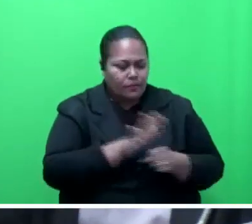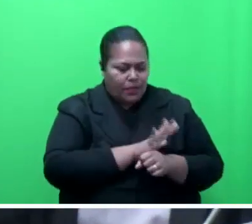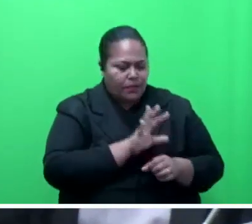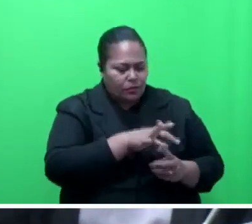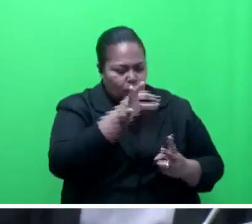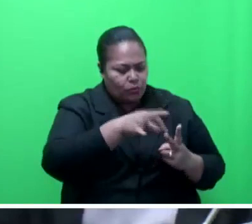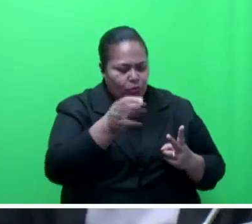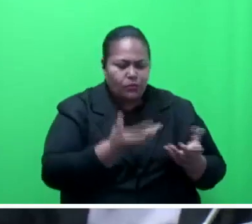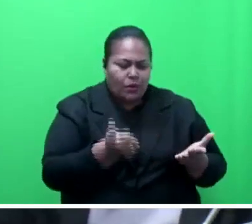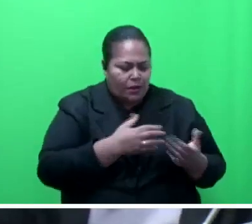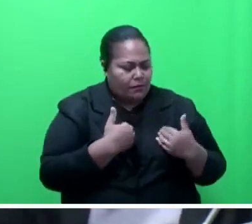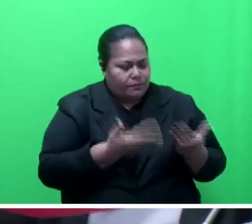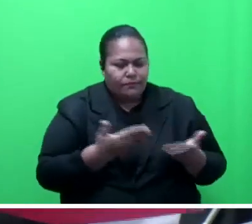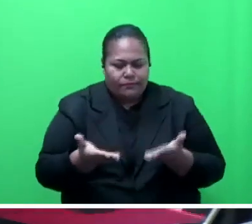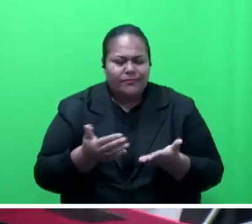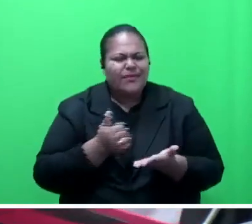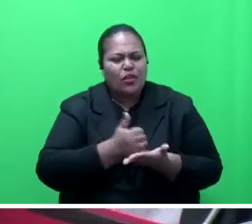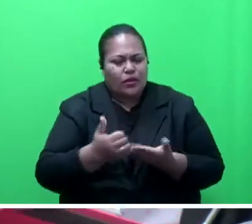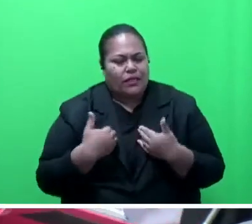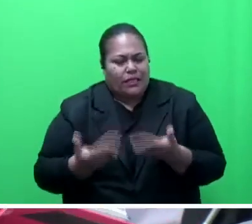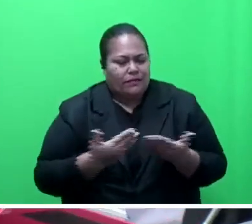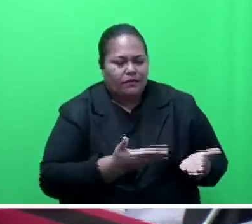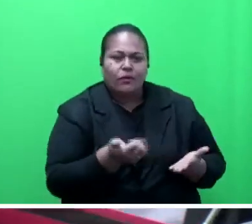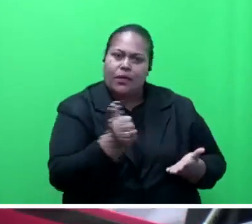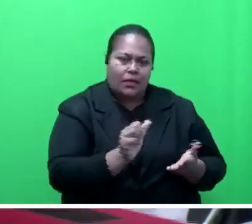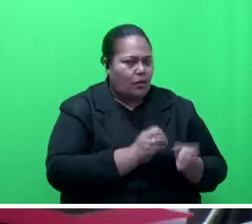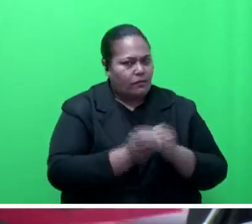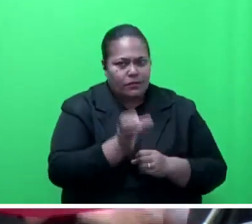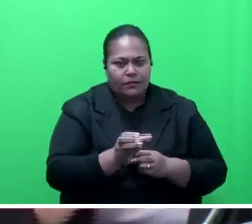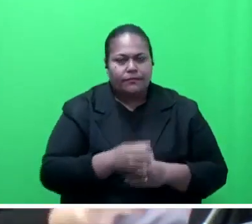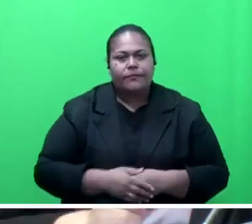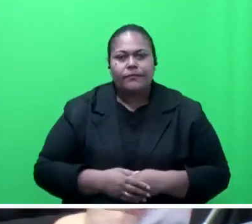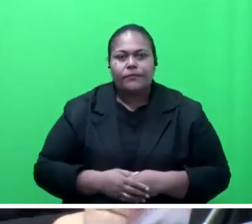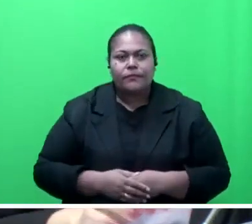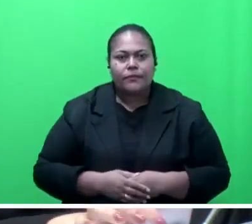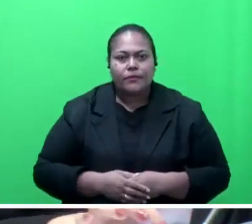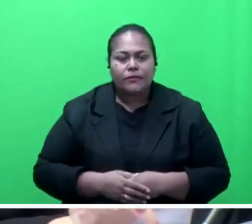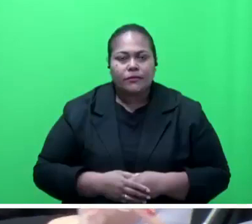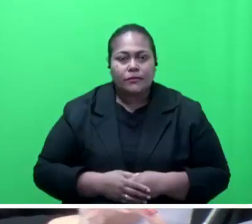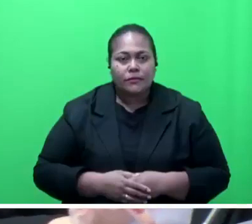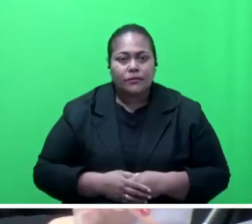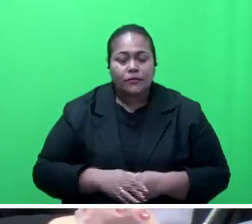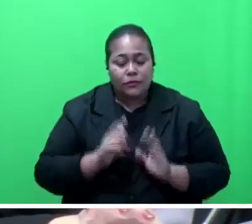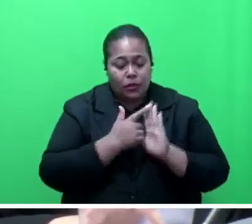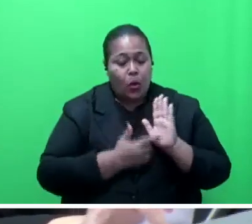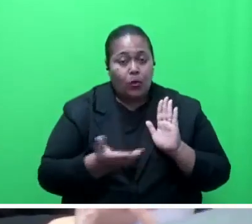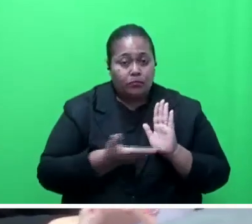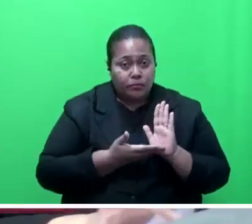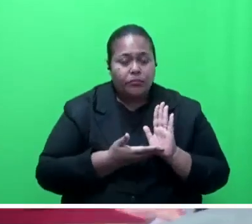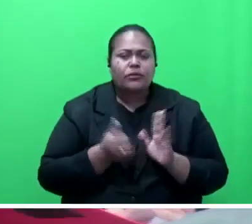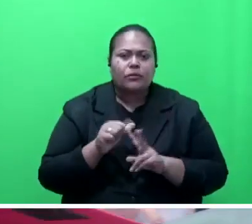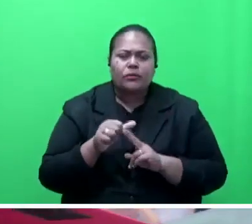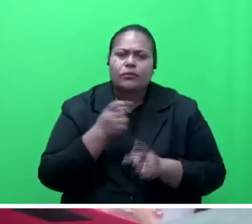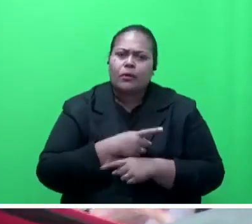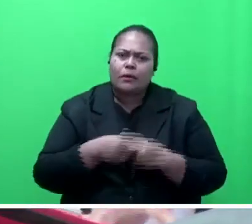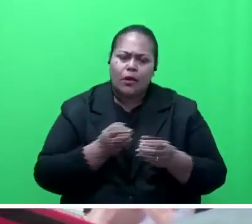to any officer by written instrument of delegation. It of course goes on further to talk about other officers.